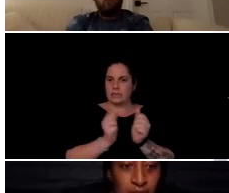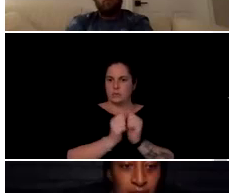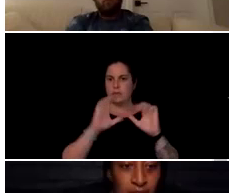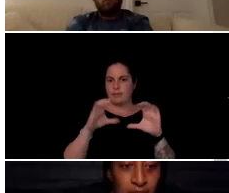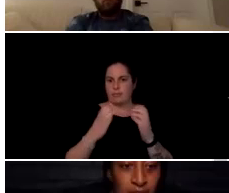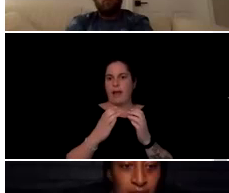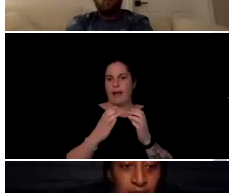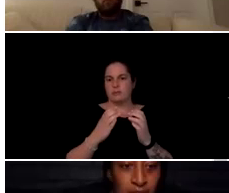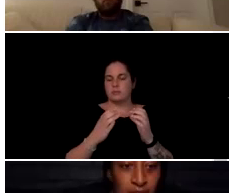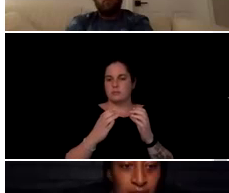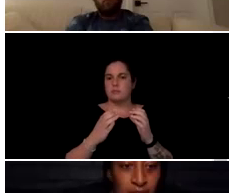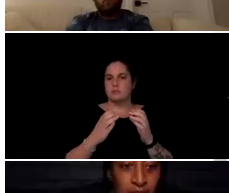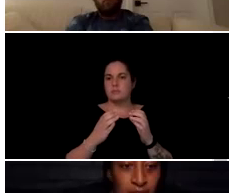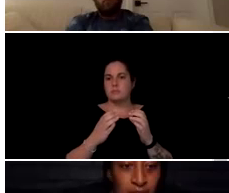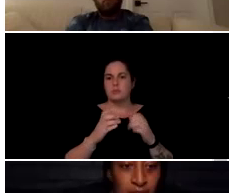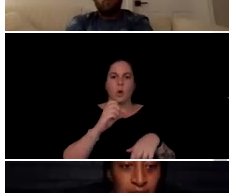Okay.